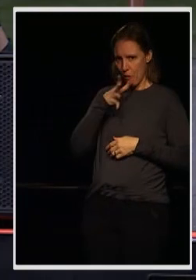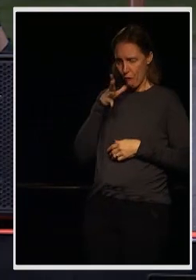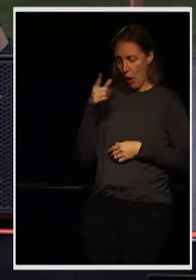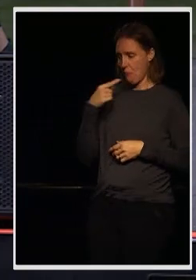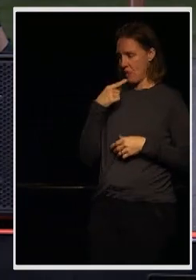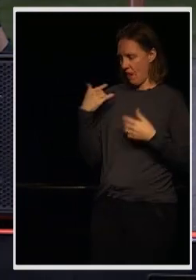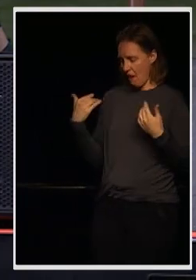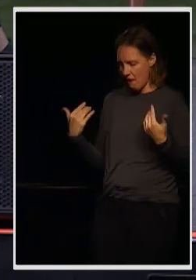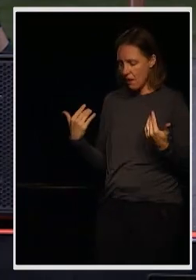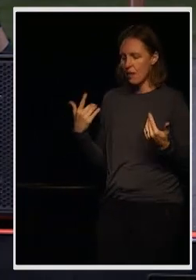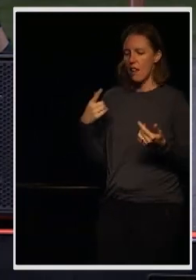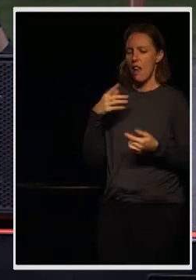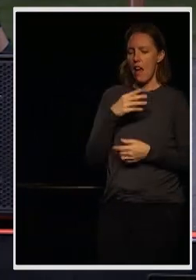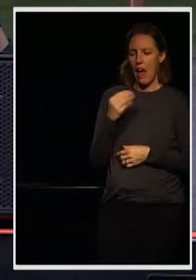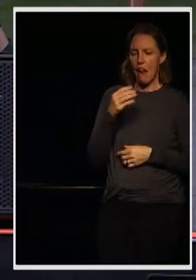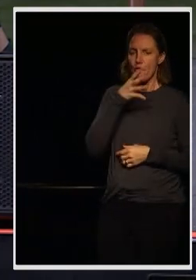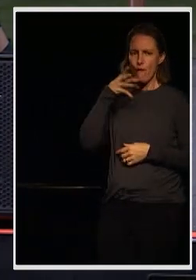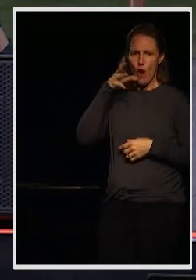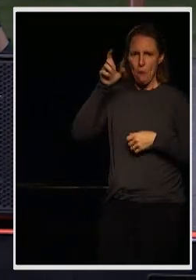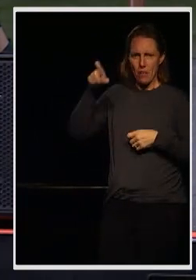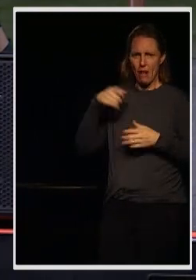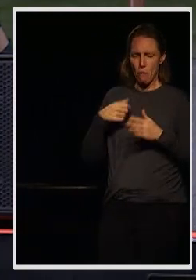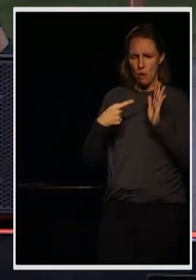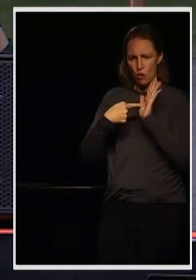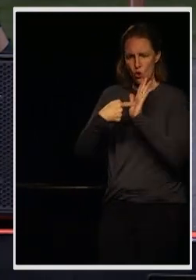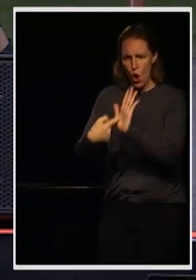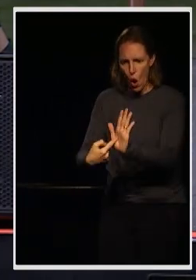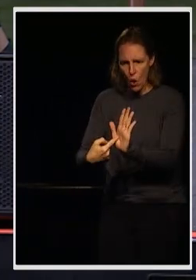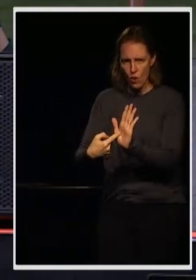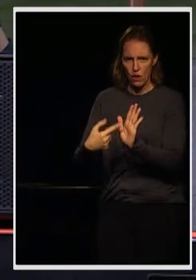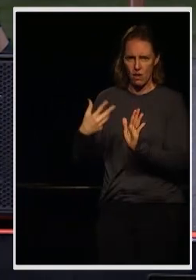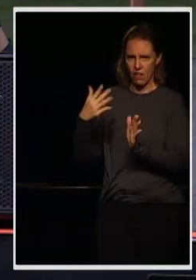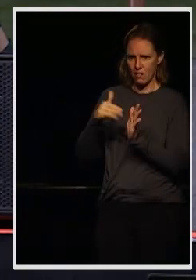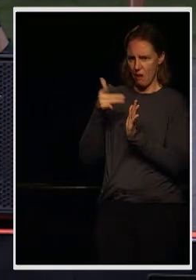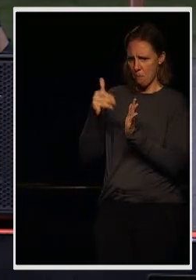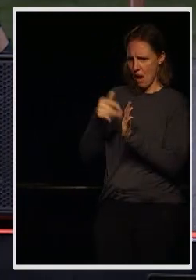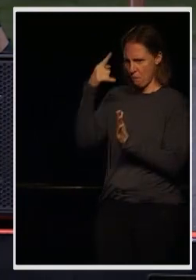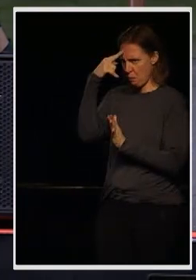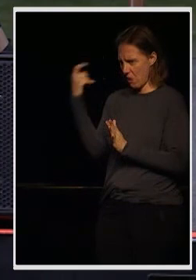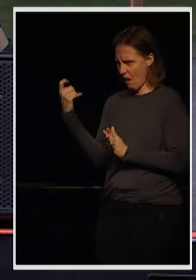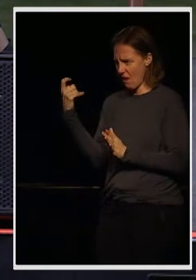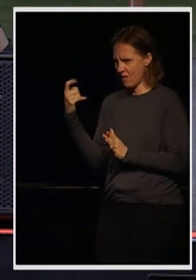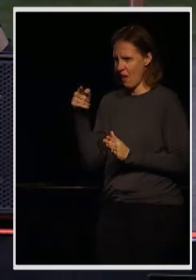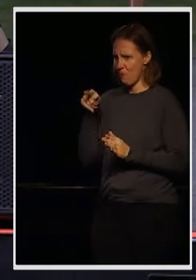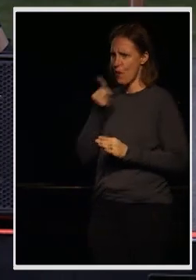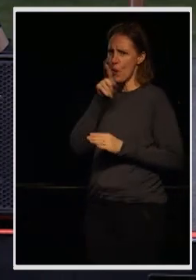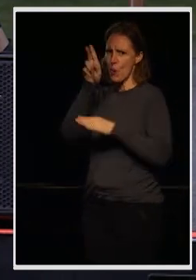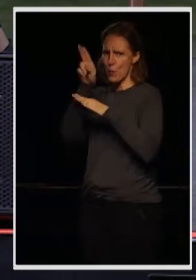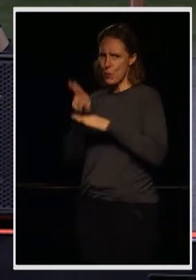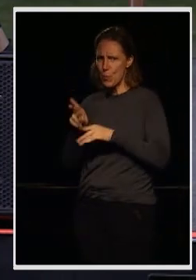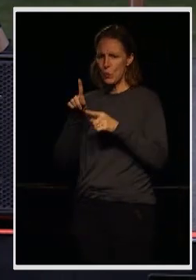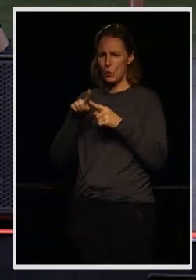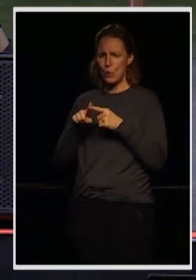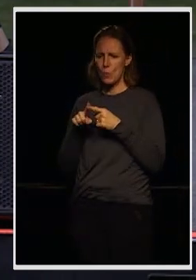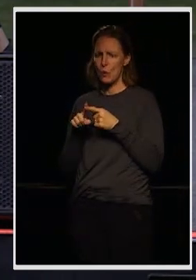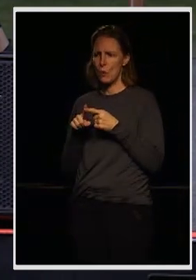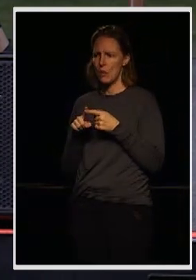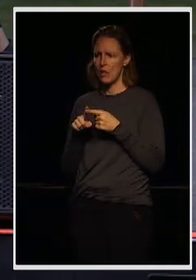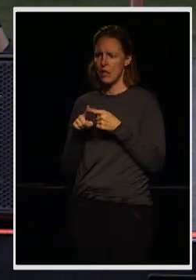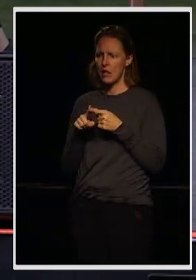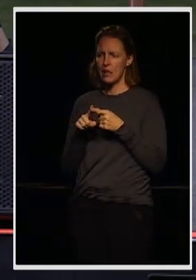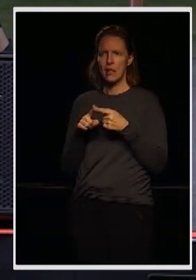said. And farmers have to be shown sometimes because, they're used to,